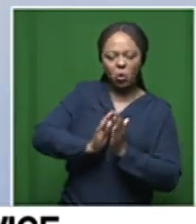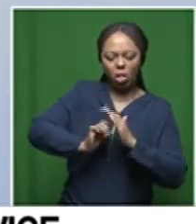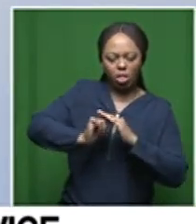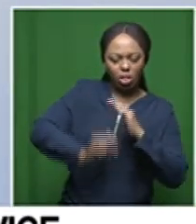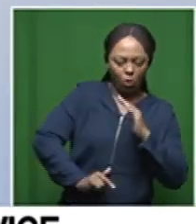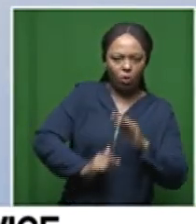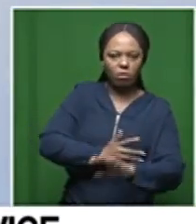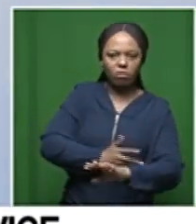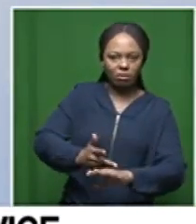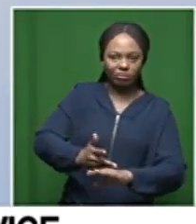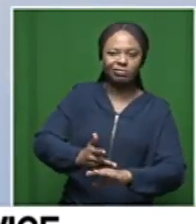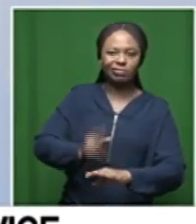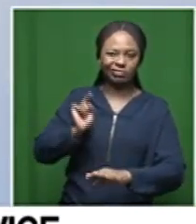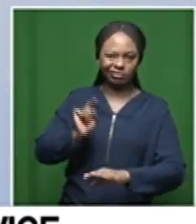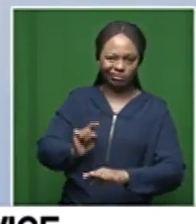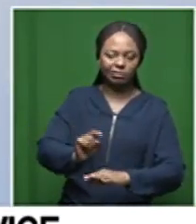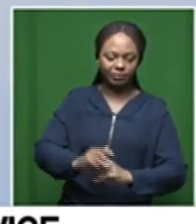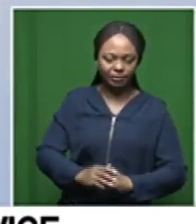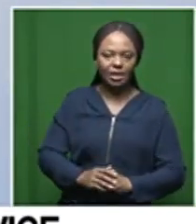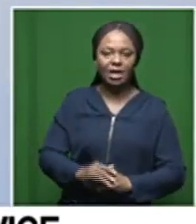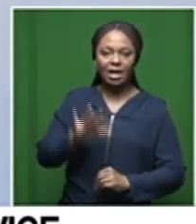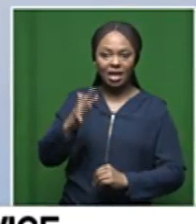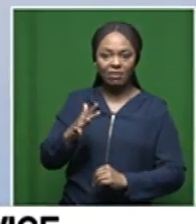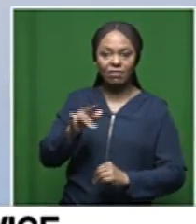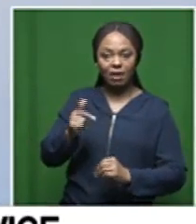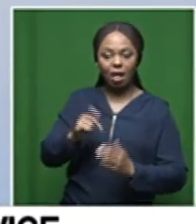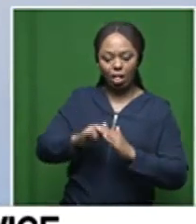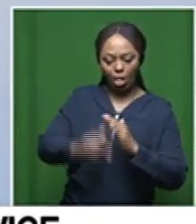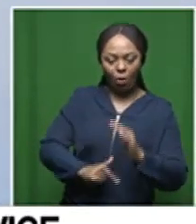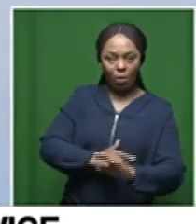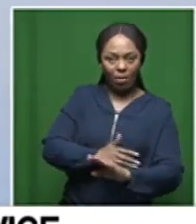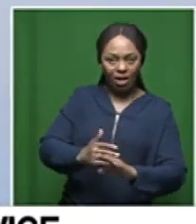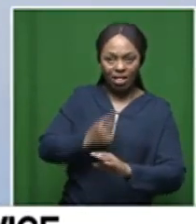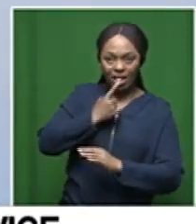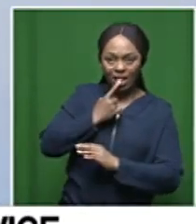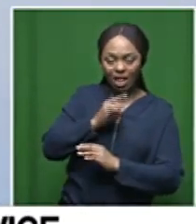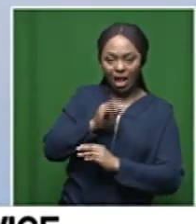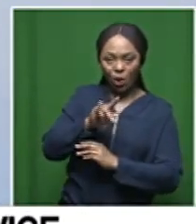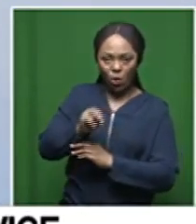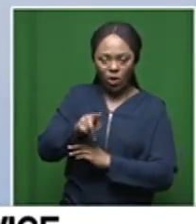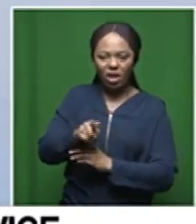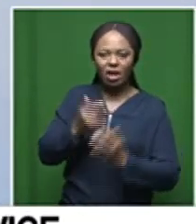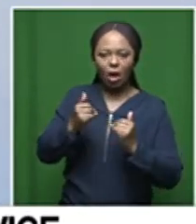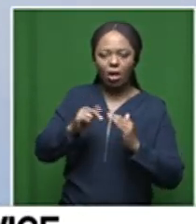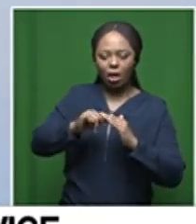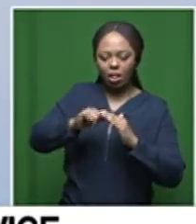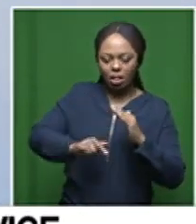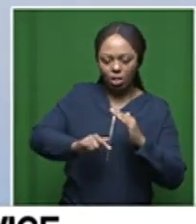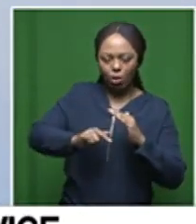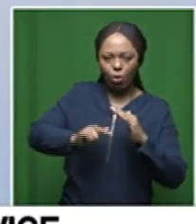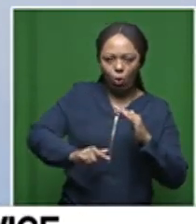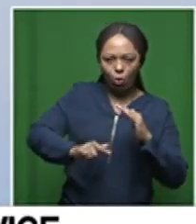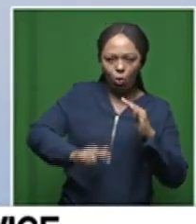in. So once the iron reaches a certain threshold, so the levels of iron continue to drop. If they continue to